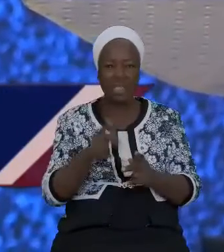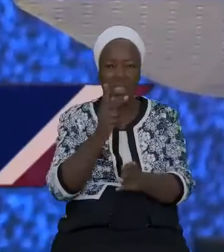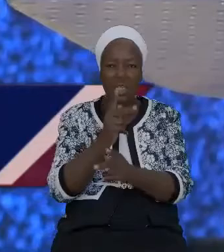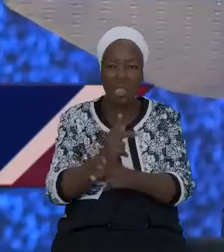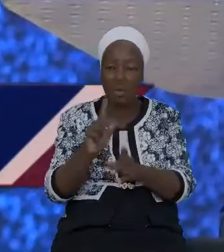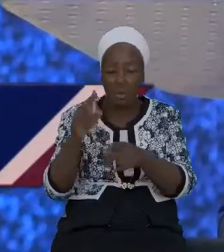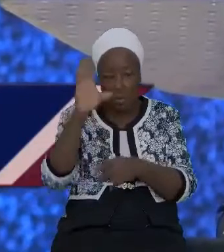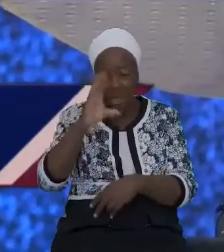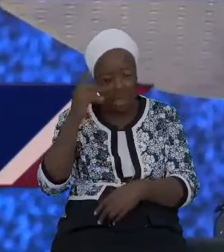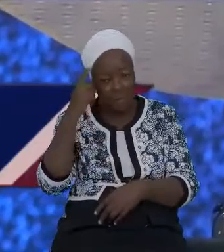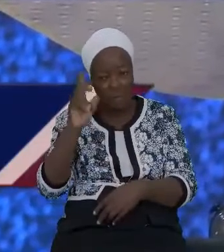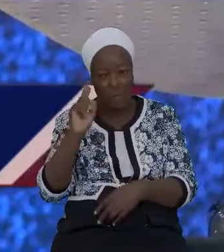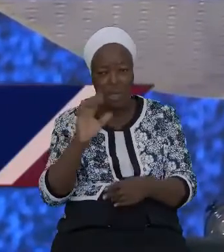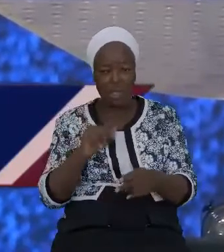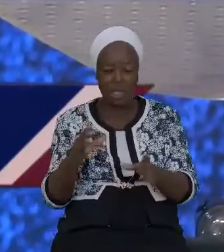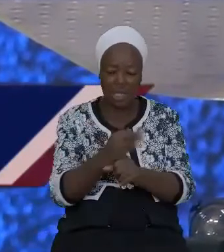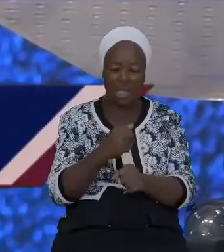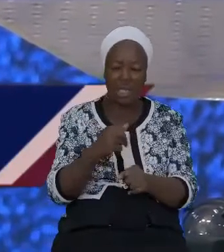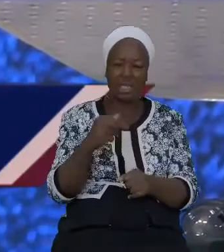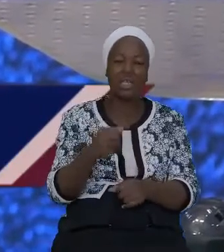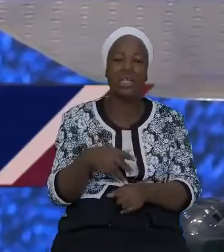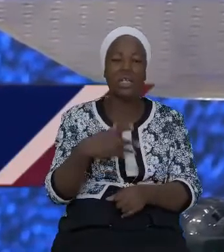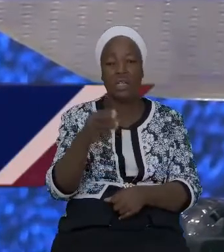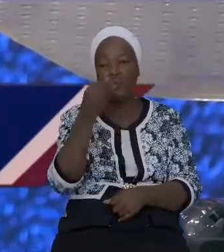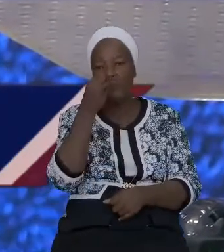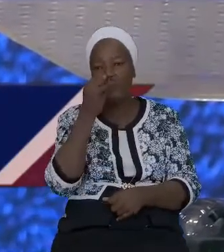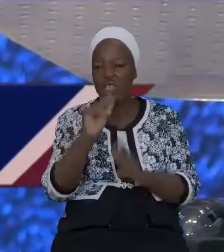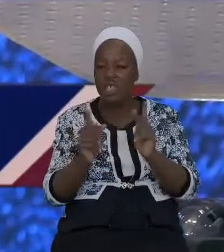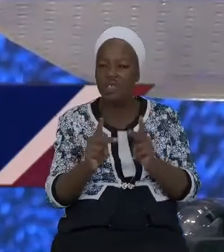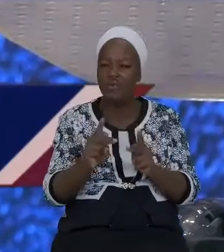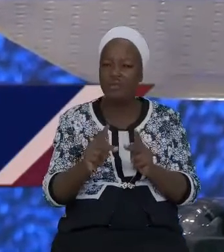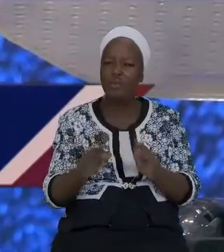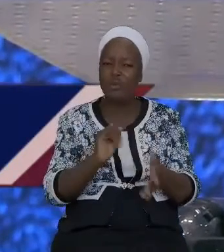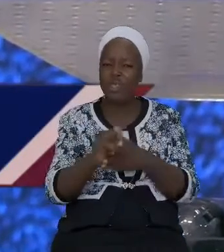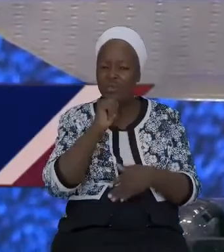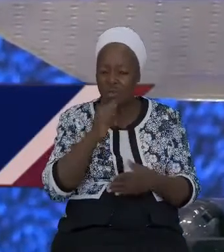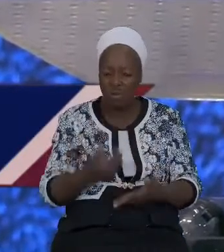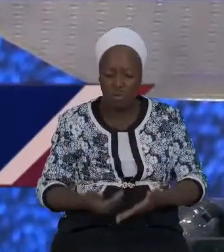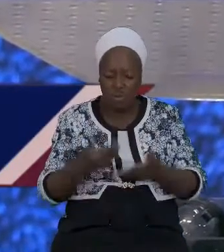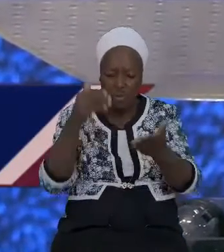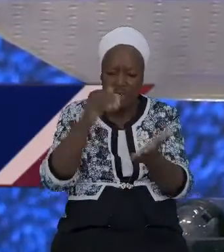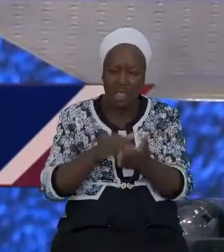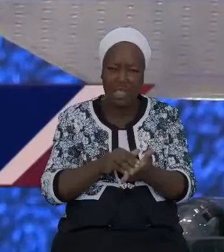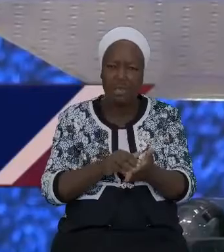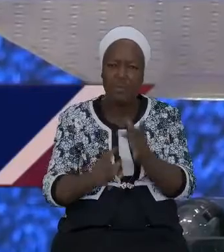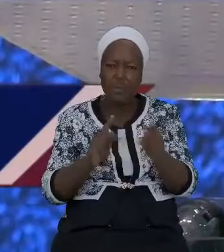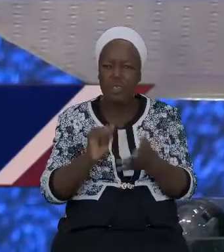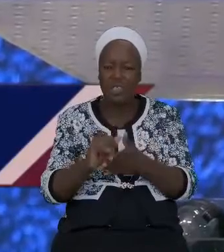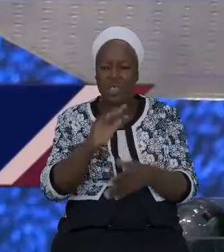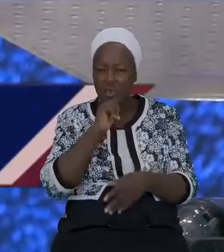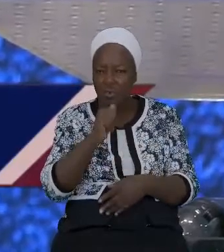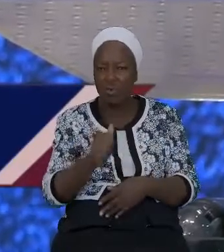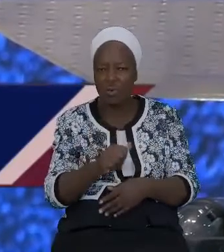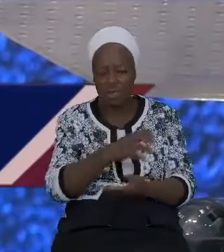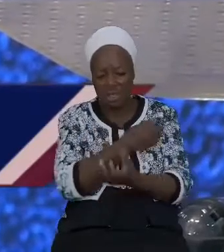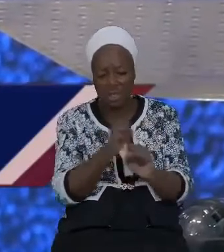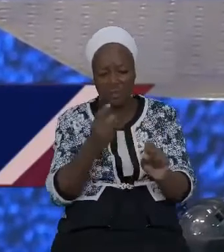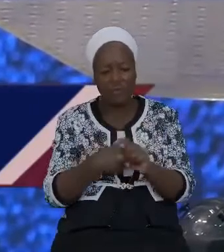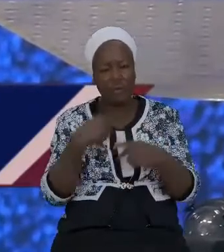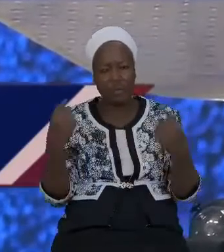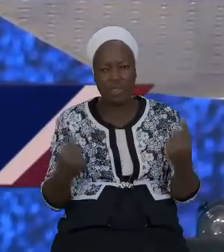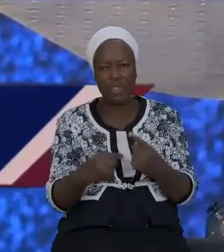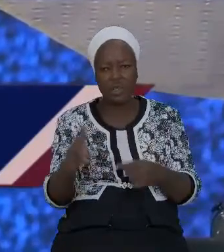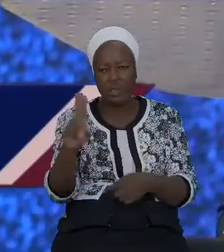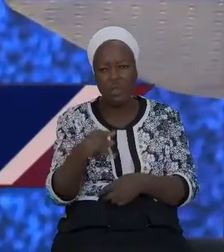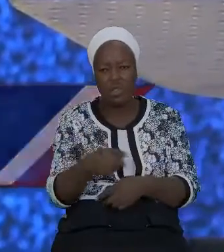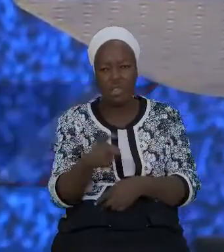food. If unbelievers use their common sense, they say, come on, common sense. If unbelievers